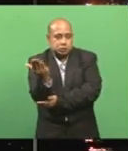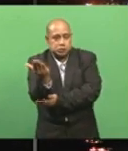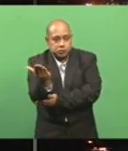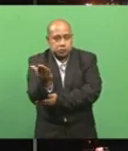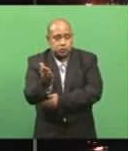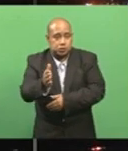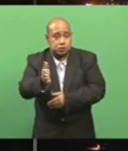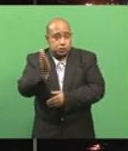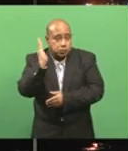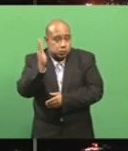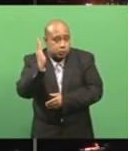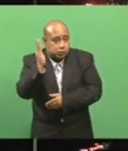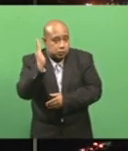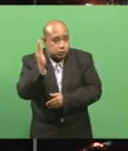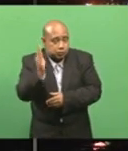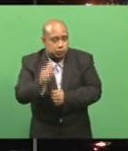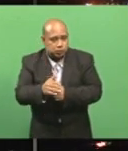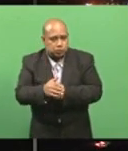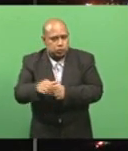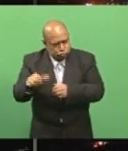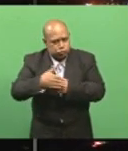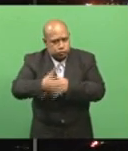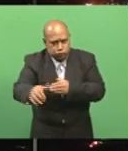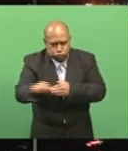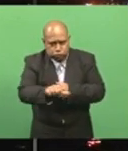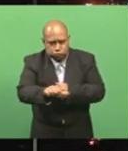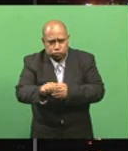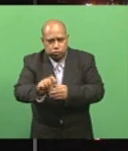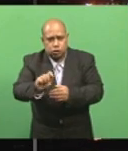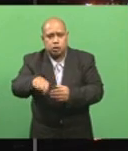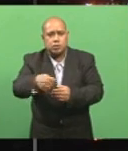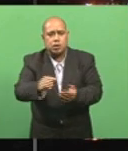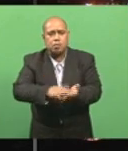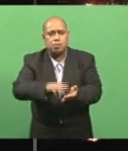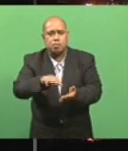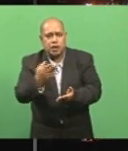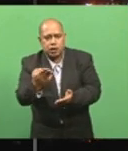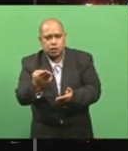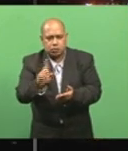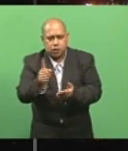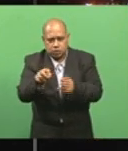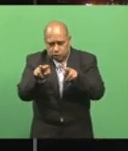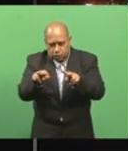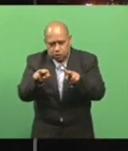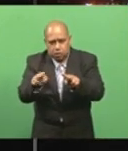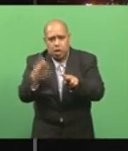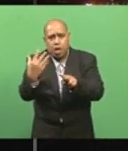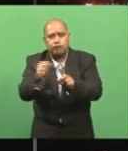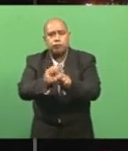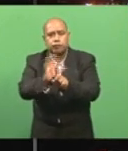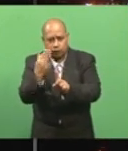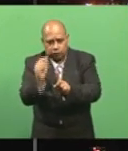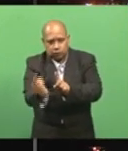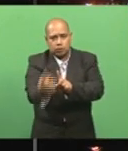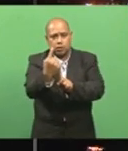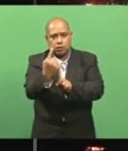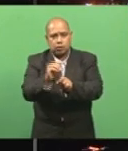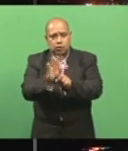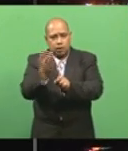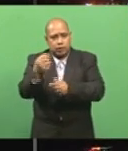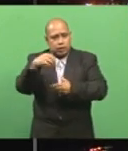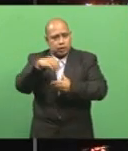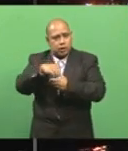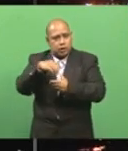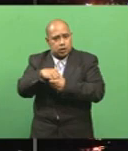Monday. She says the break has been extended, recognizing that the coronavirus will be part of our lives for the foreseeable future and they